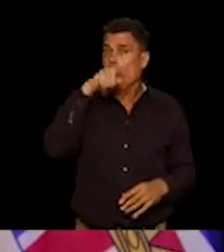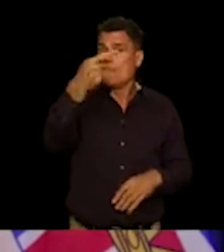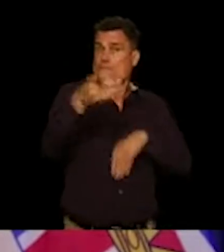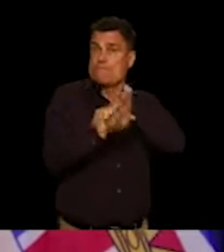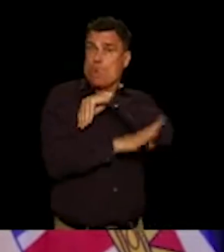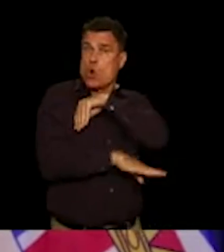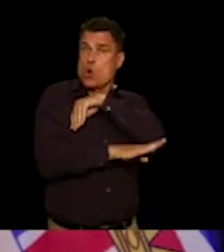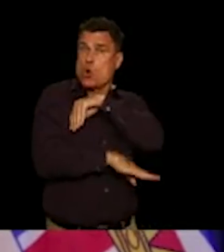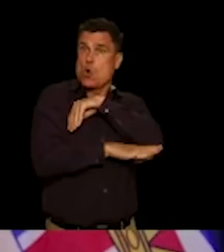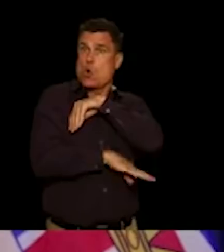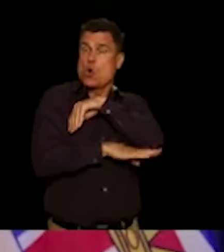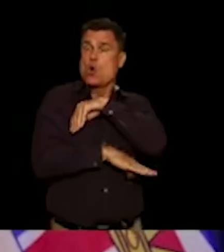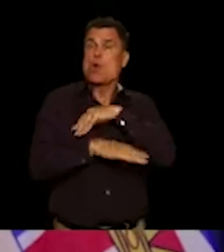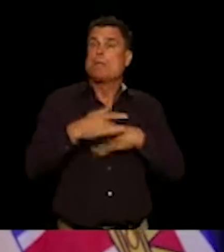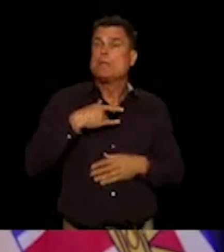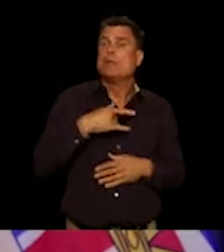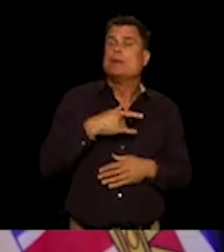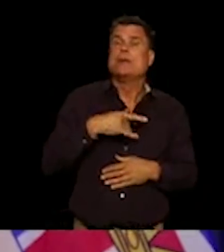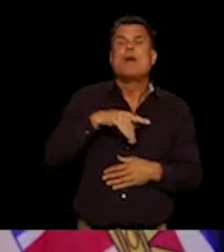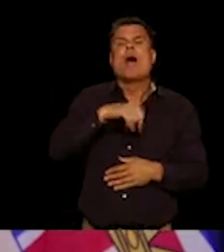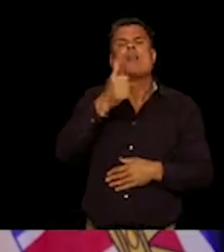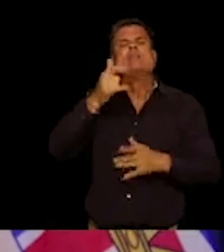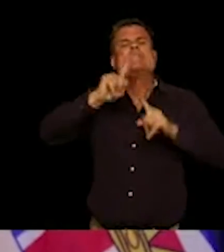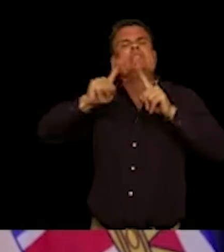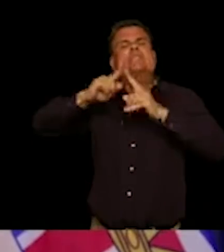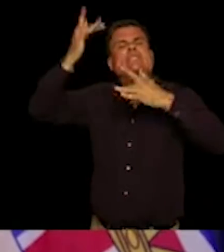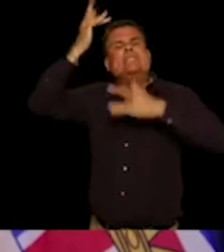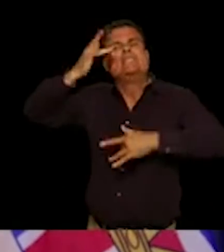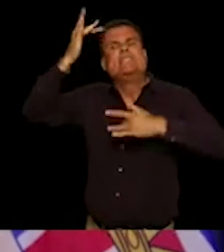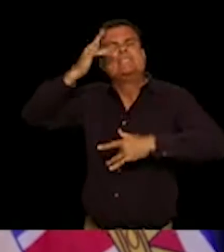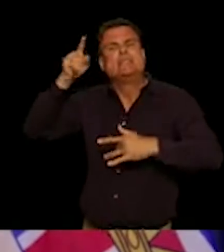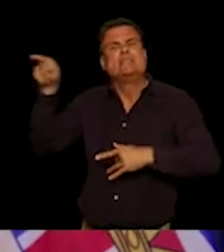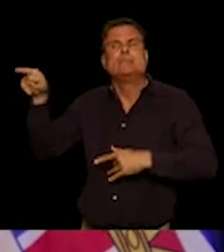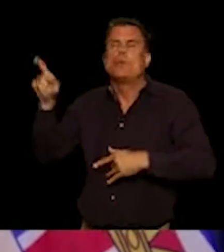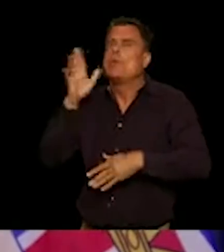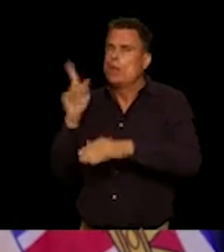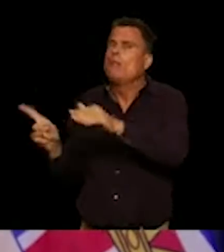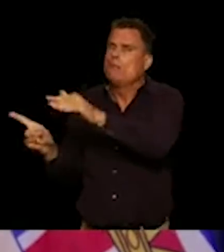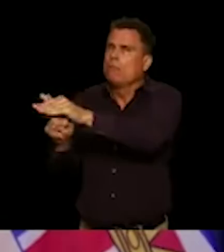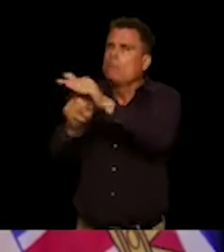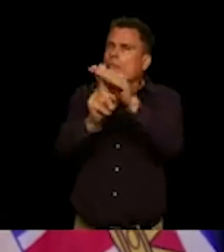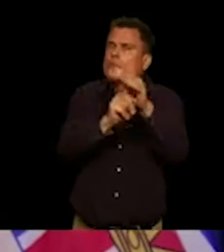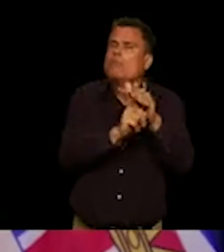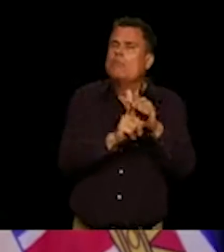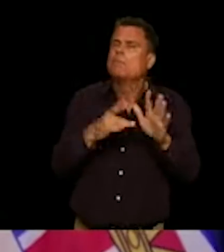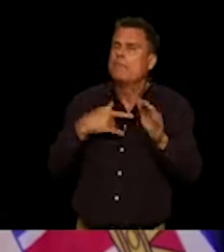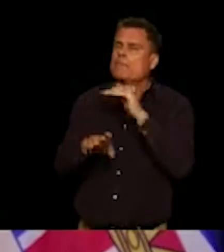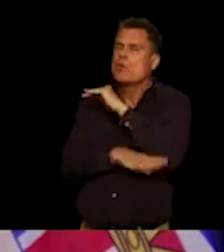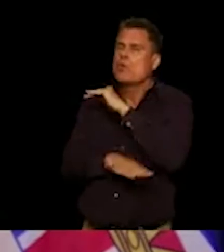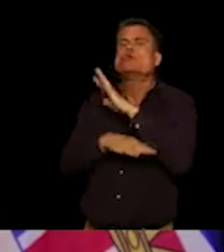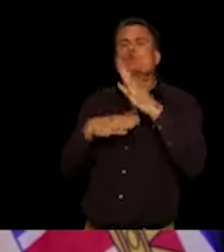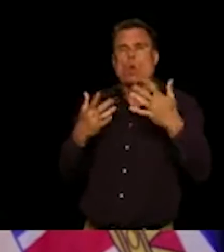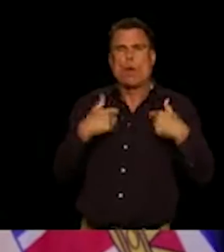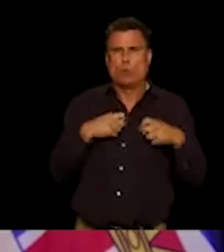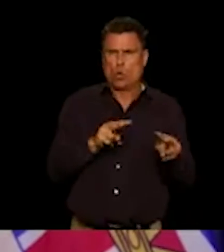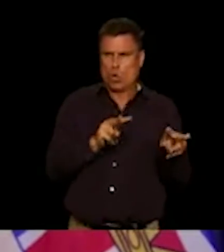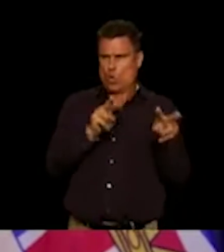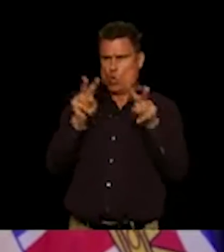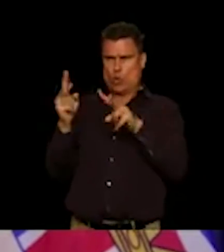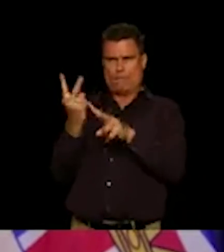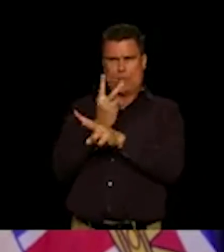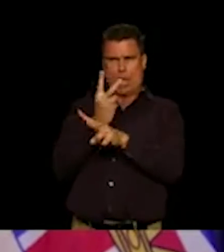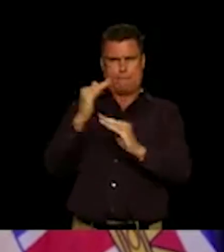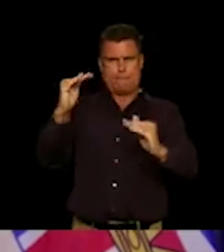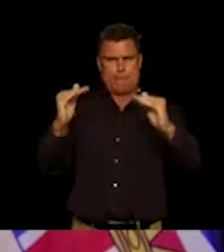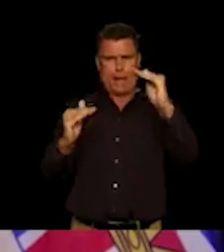season starts in the fall and that we need those essential parts of our community like schools to be going again. So it's all a